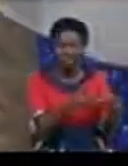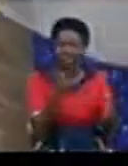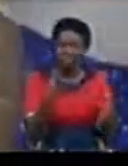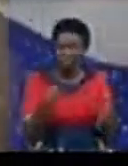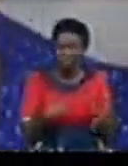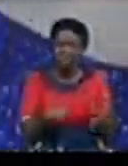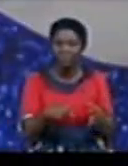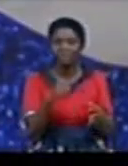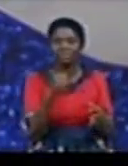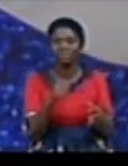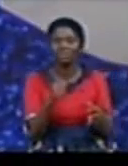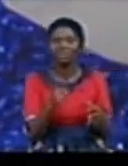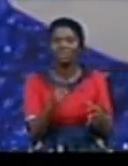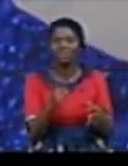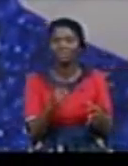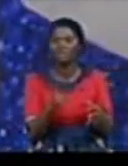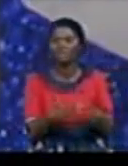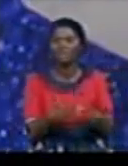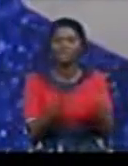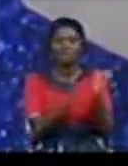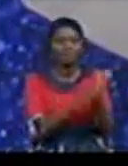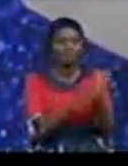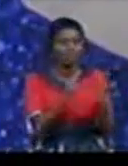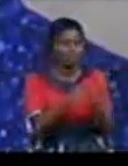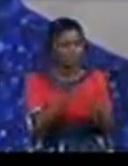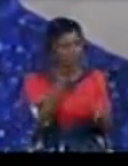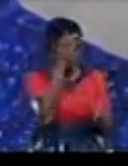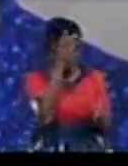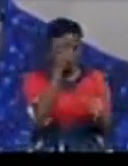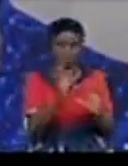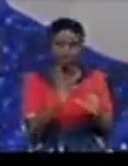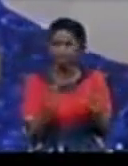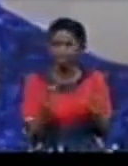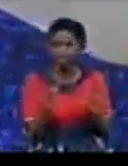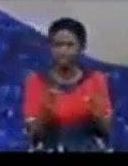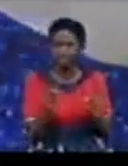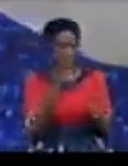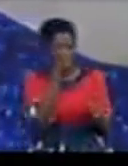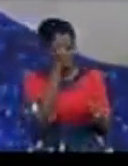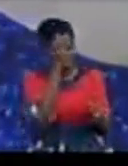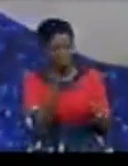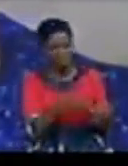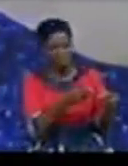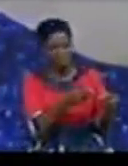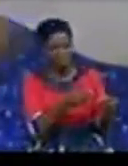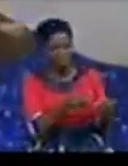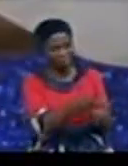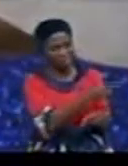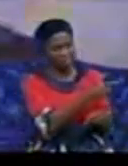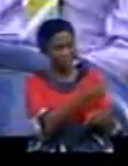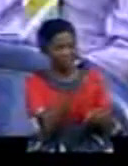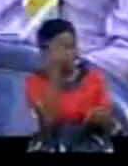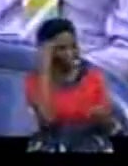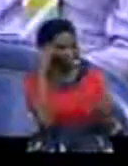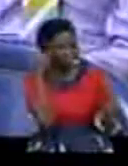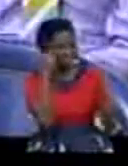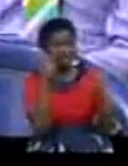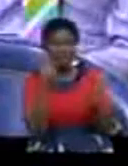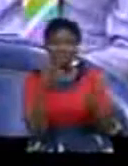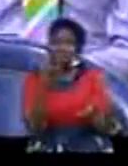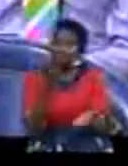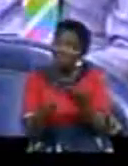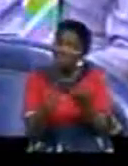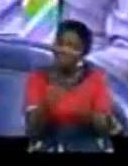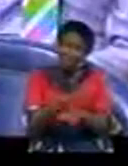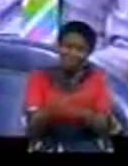The devil is giving them headache. No, maybe you didn't sleep enough. Maybe you didn't have